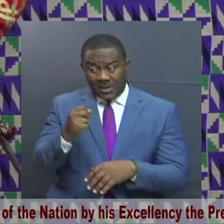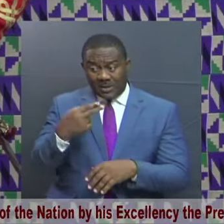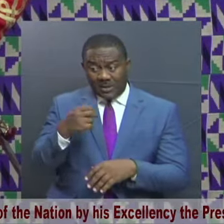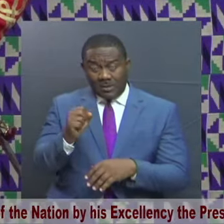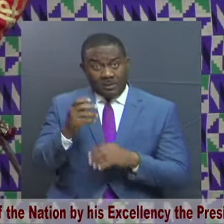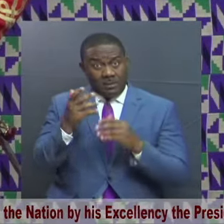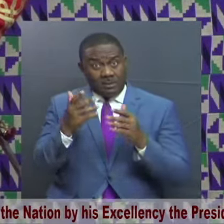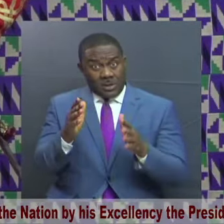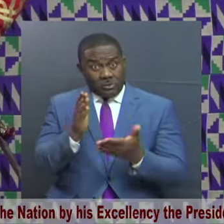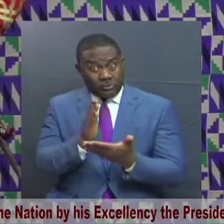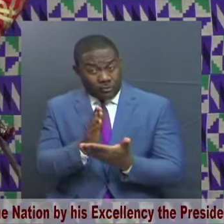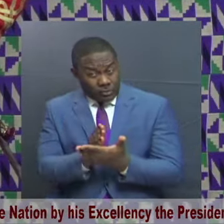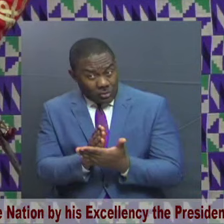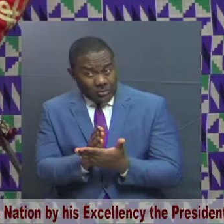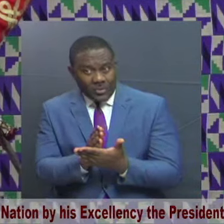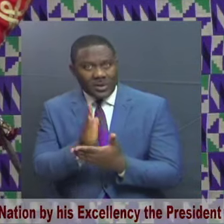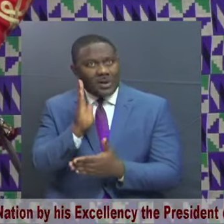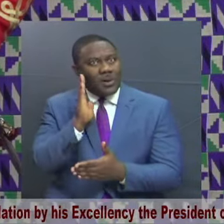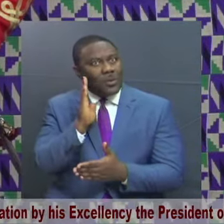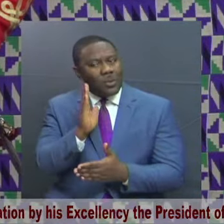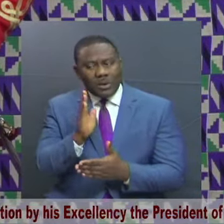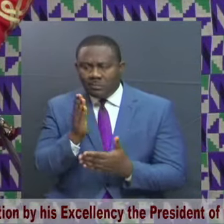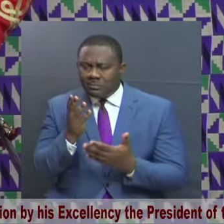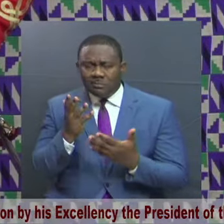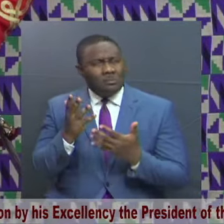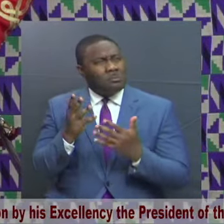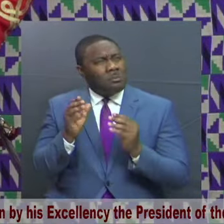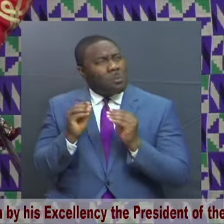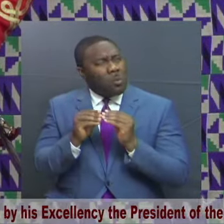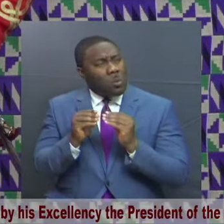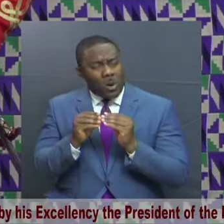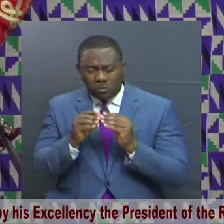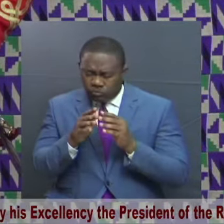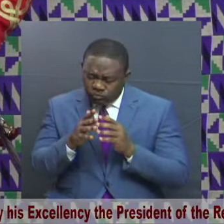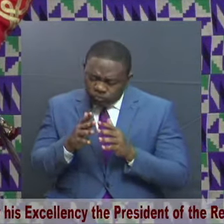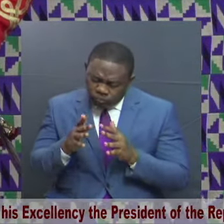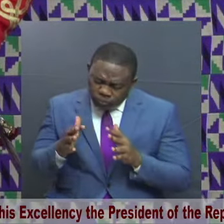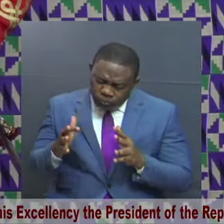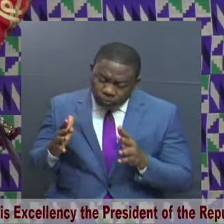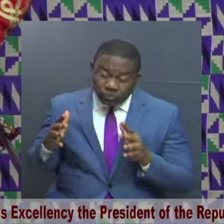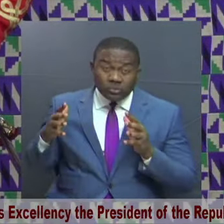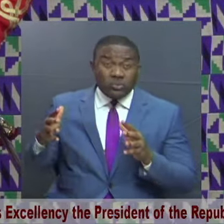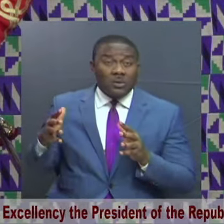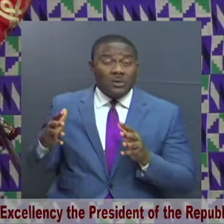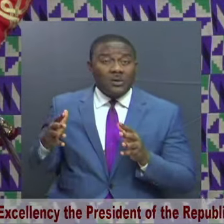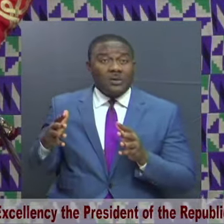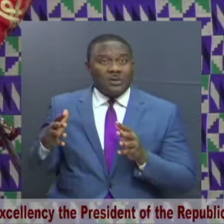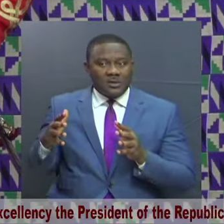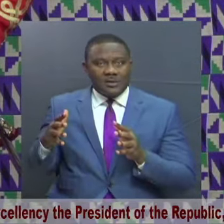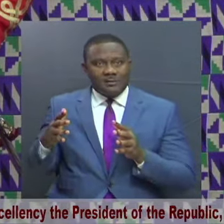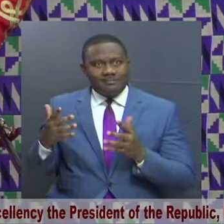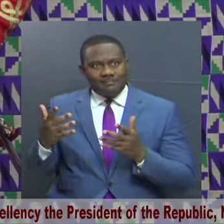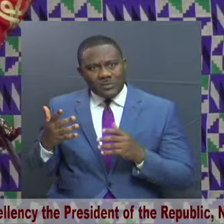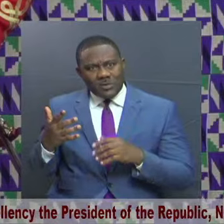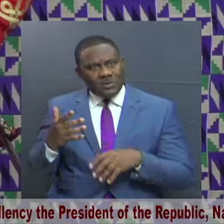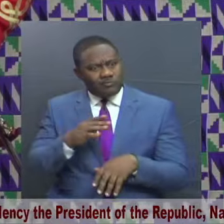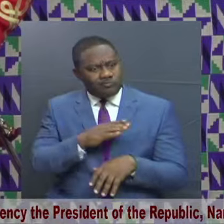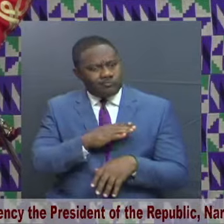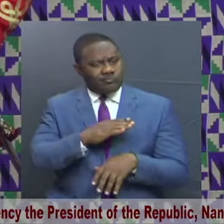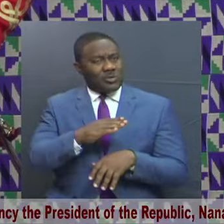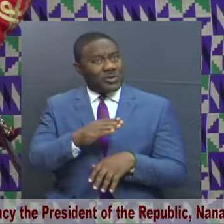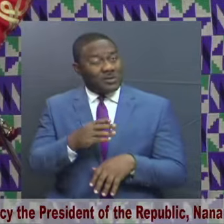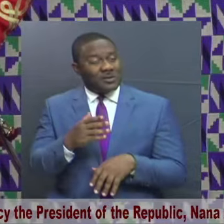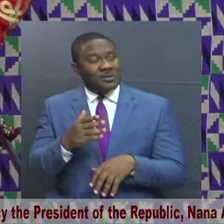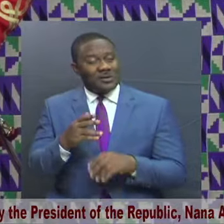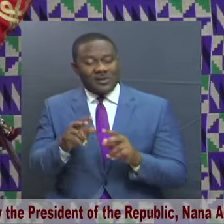Senior High School imagine what a million more Secondary School educated young people will do to our self-confidence